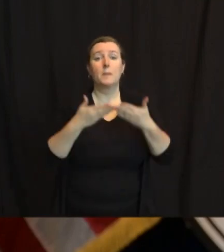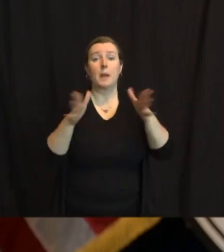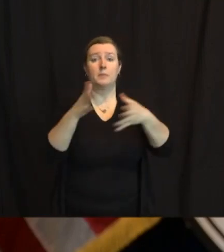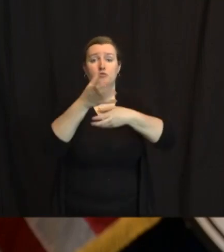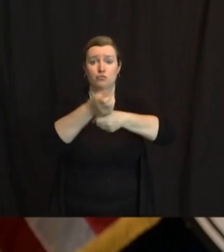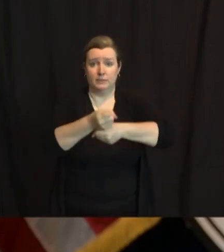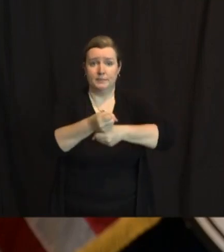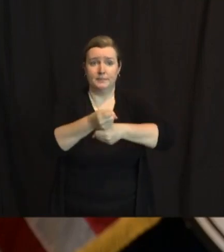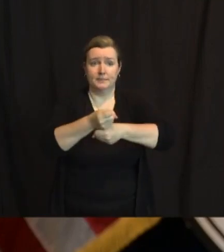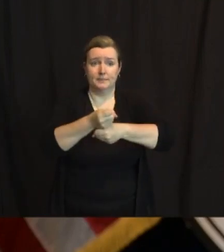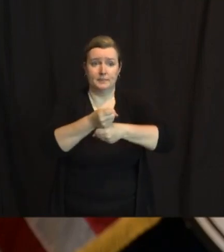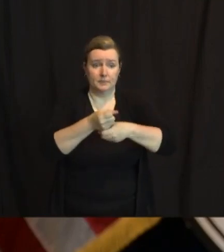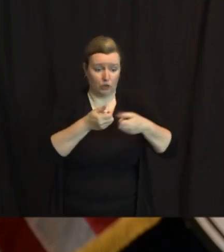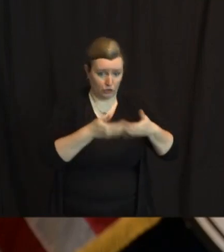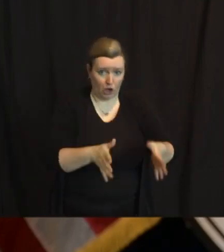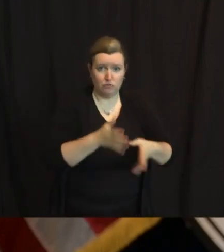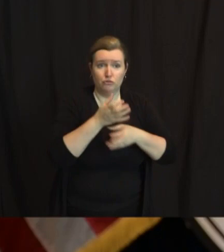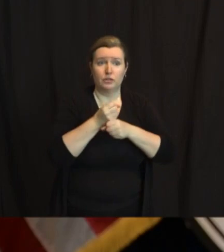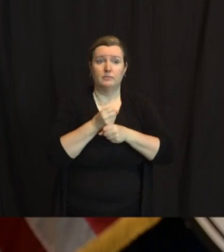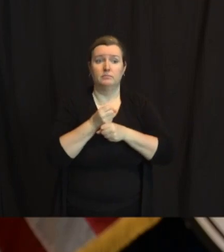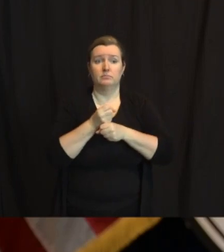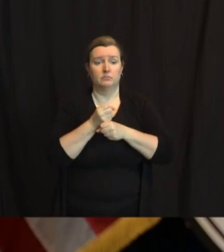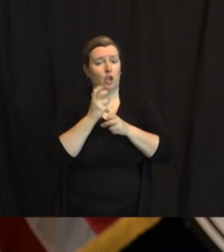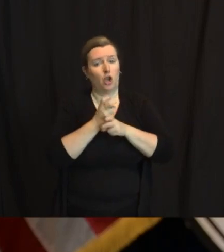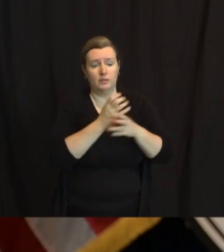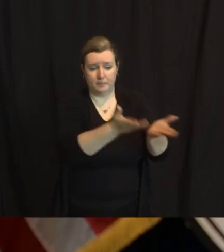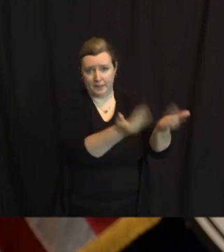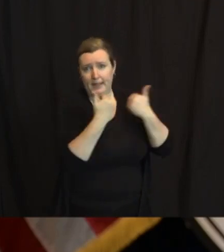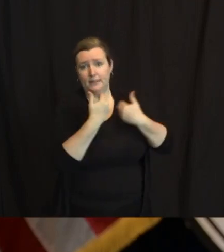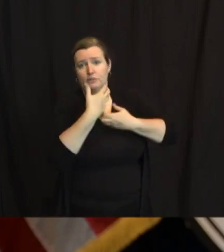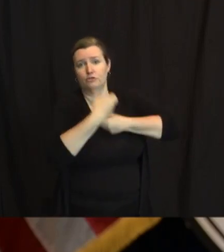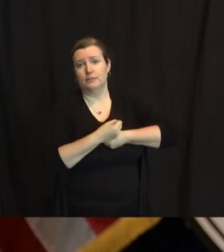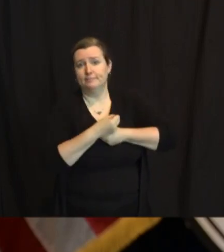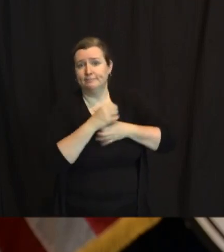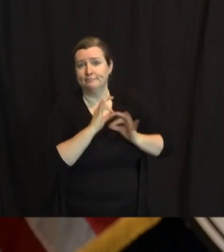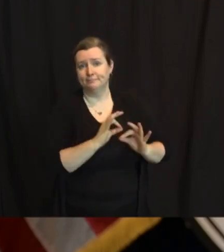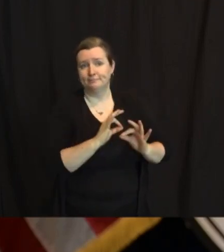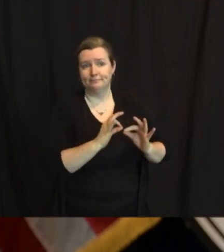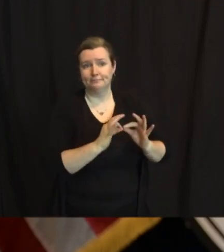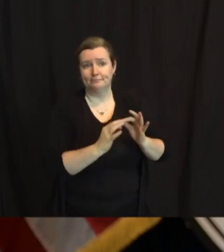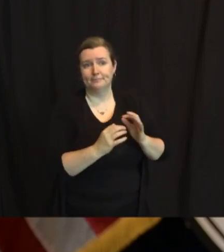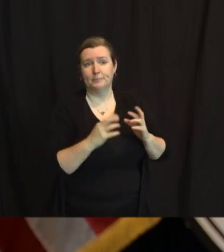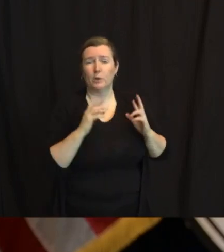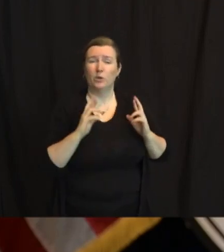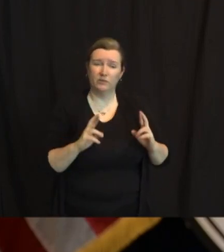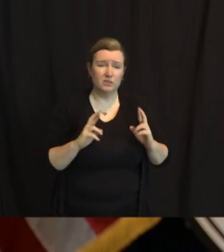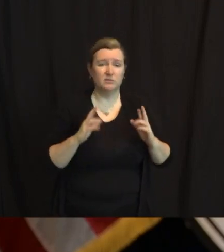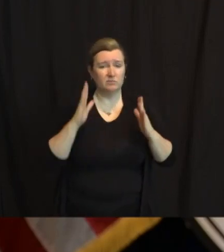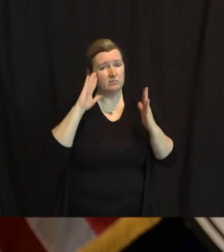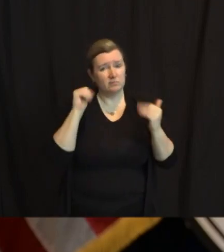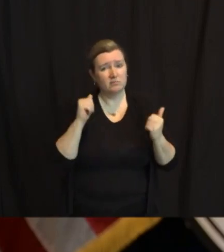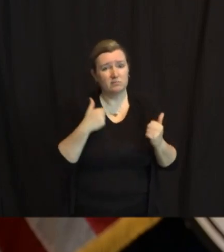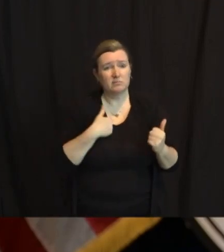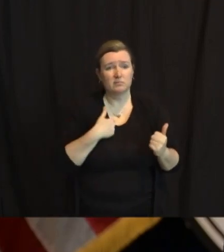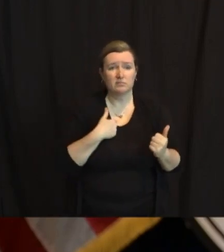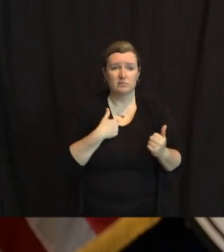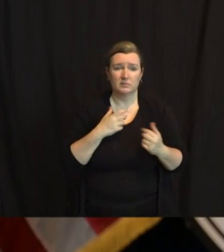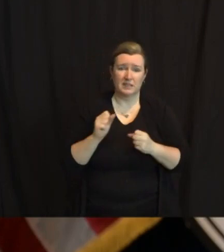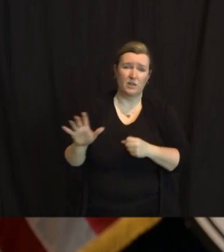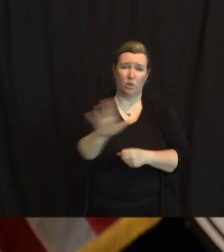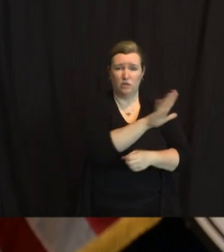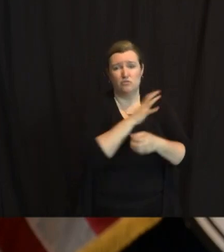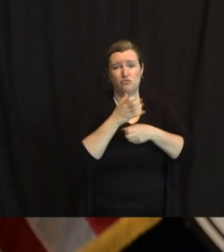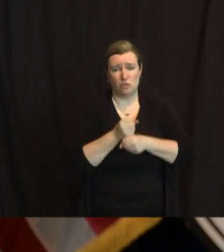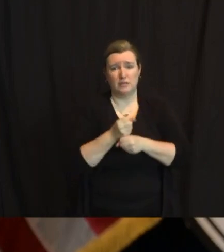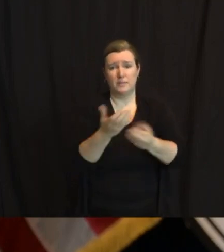we collectively together are putting one foot in front of the other, and hopefully we will succeed in that respect. Thank